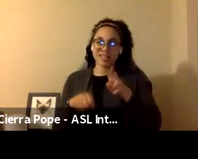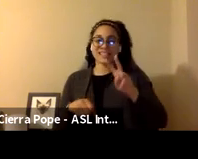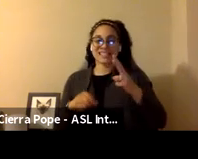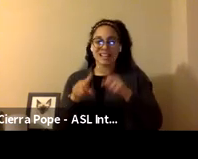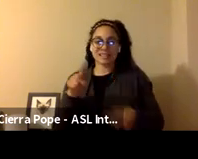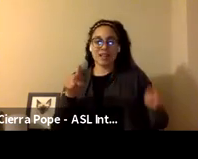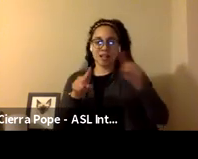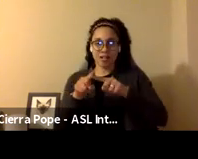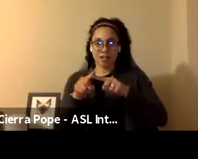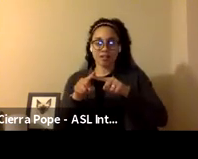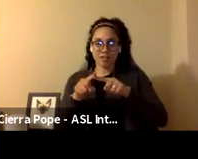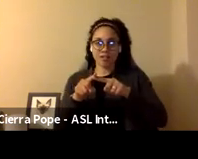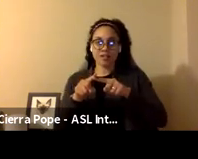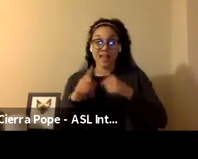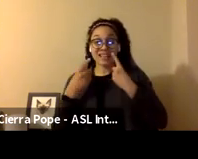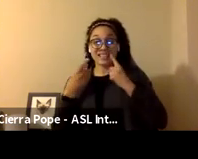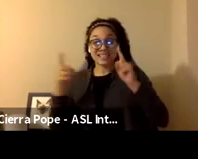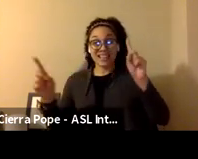the reward in and of itself.